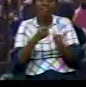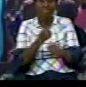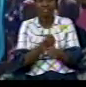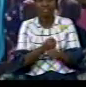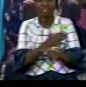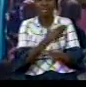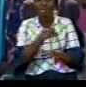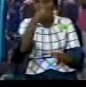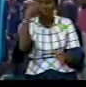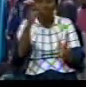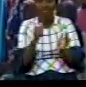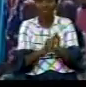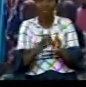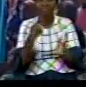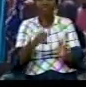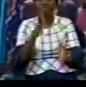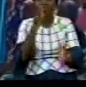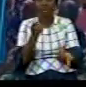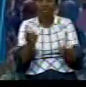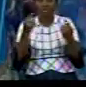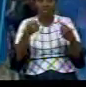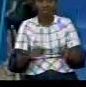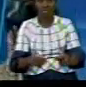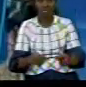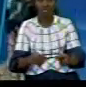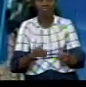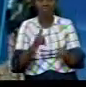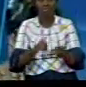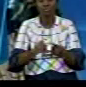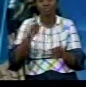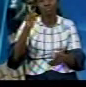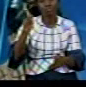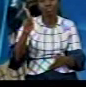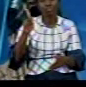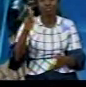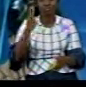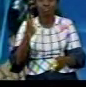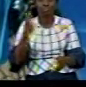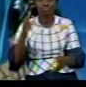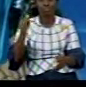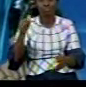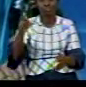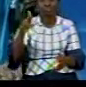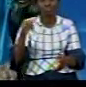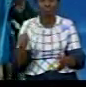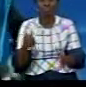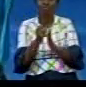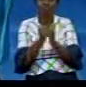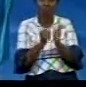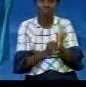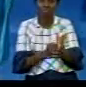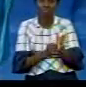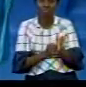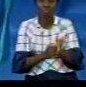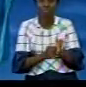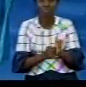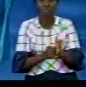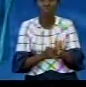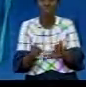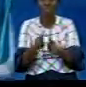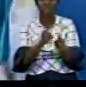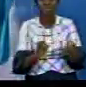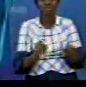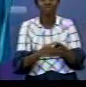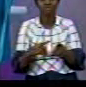state in search of a kill the boy couldn't look at the light couldn't see anything according to her story but